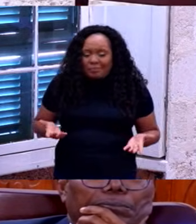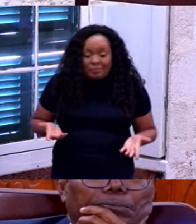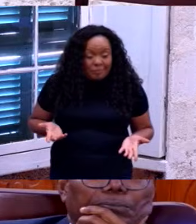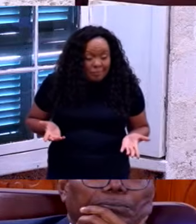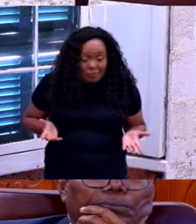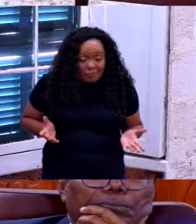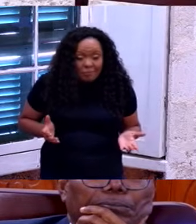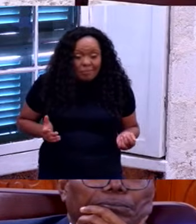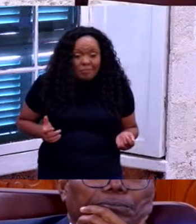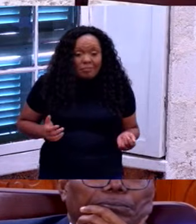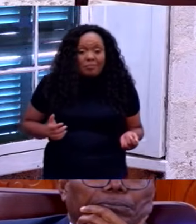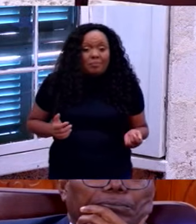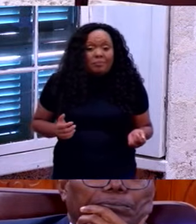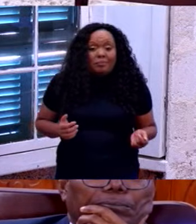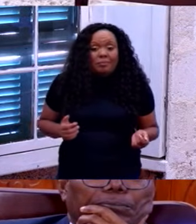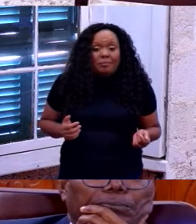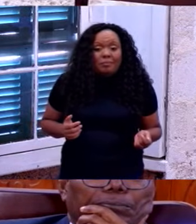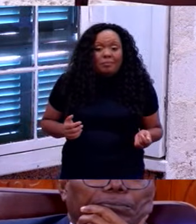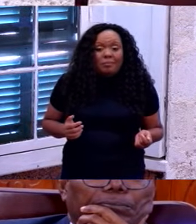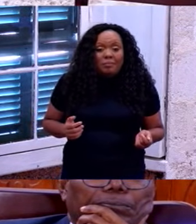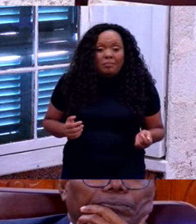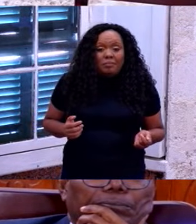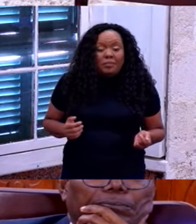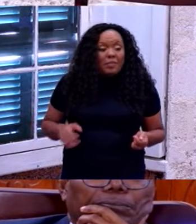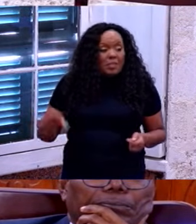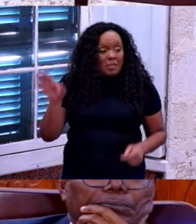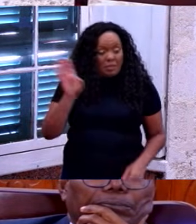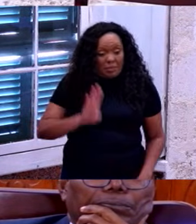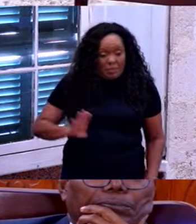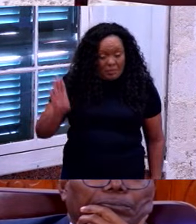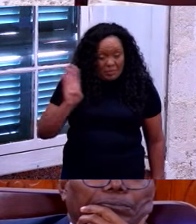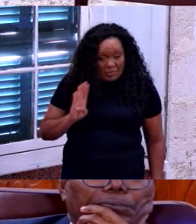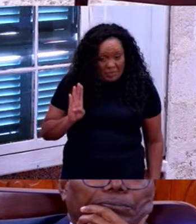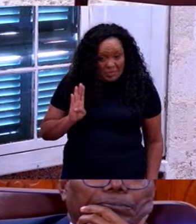fact, we have had in this country